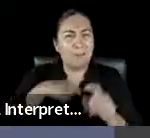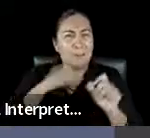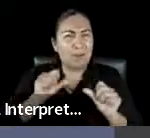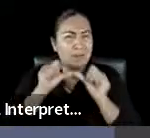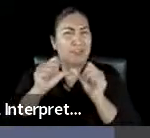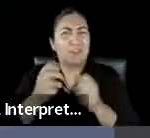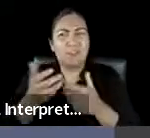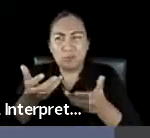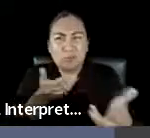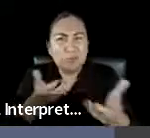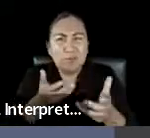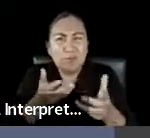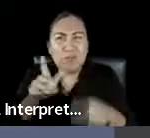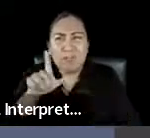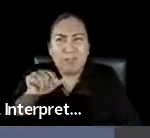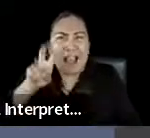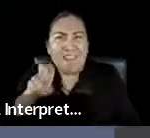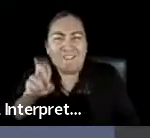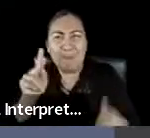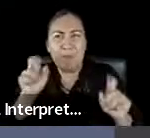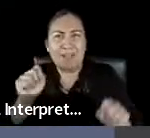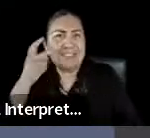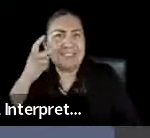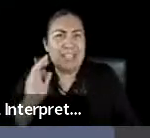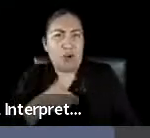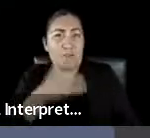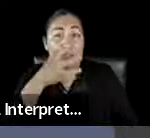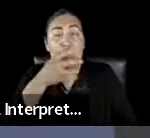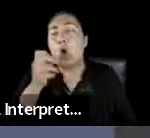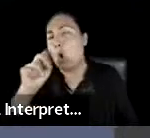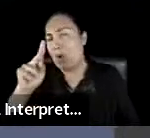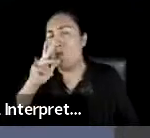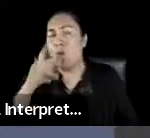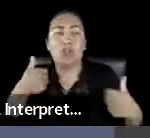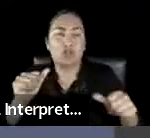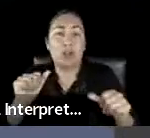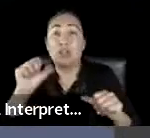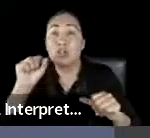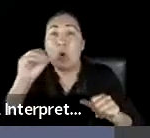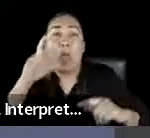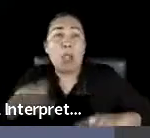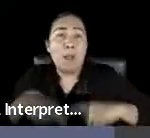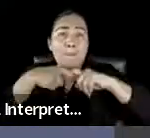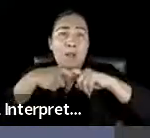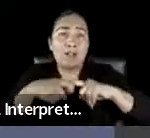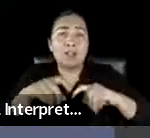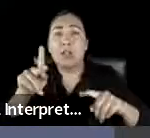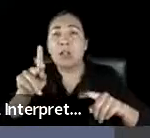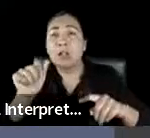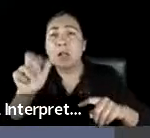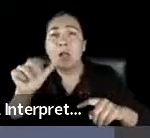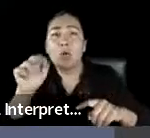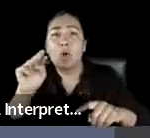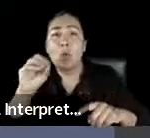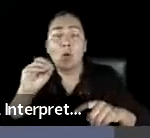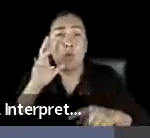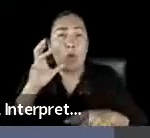the conversation live and people can see our faces. All right, let me try real quick. So we're going to take a pause. We're going to get Karamo out, then back